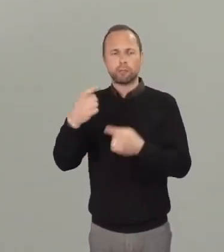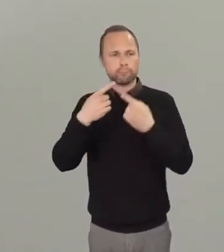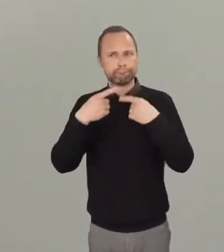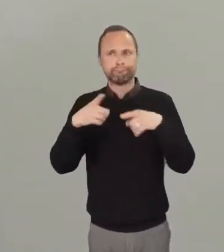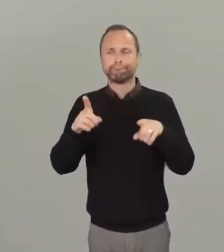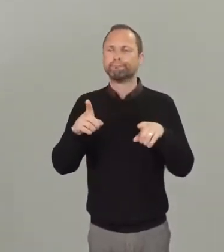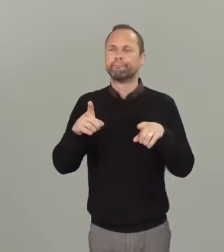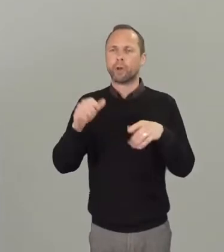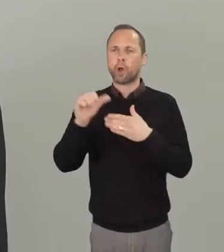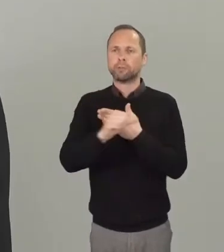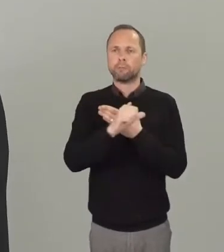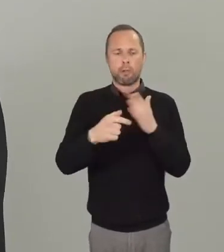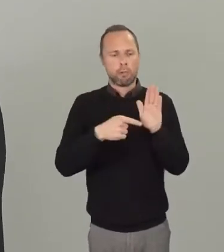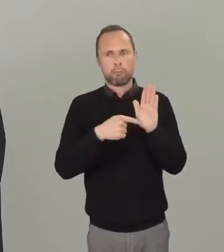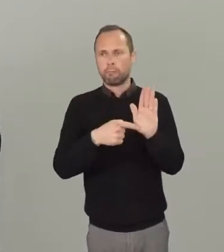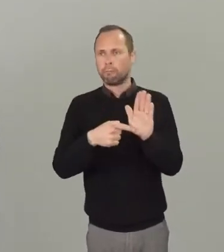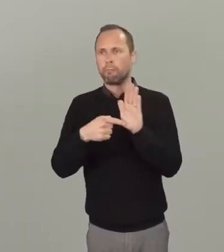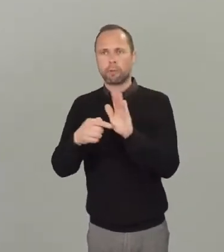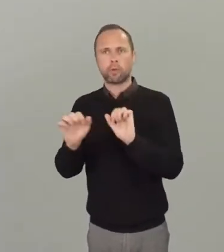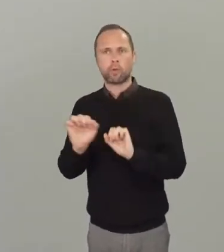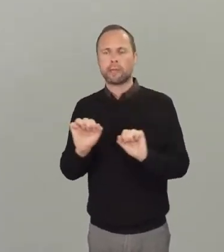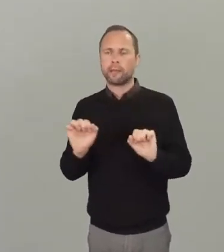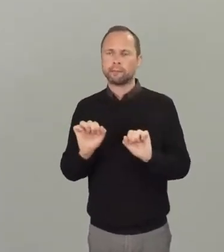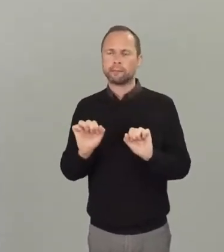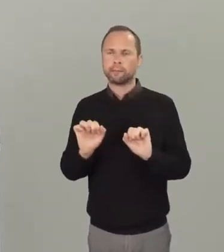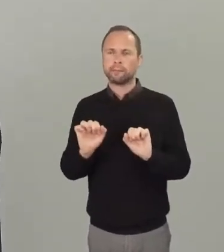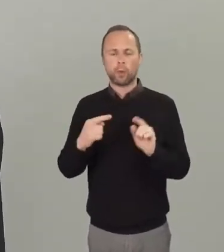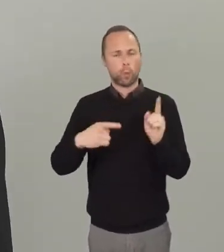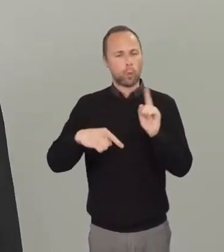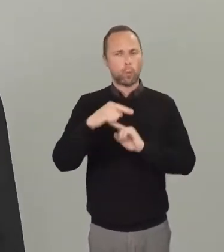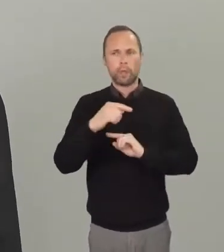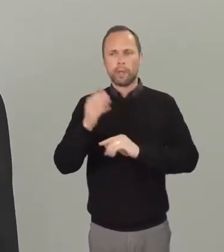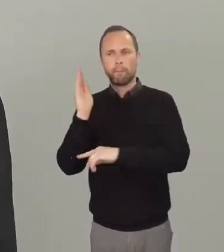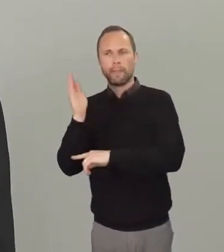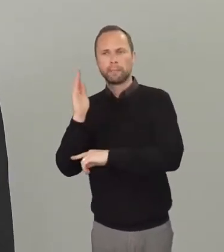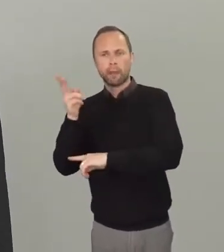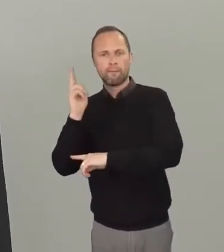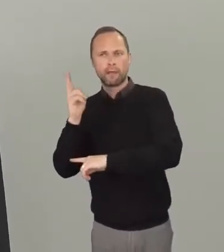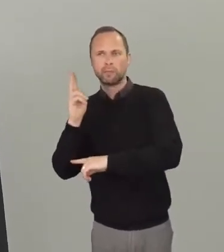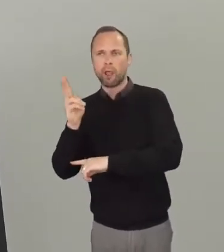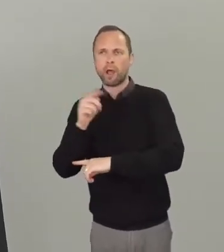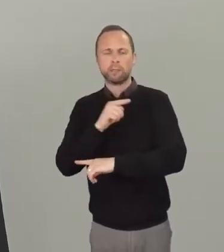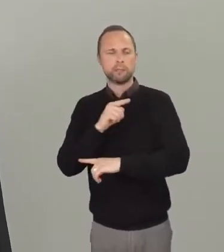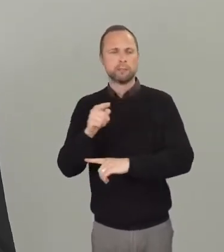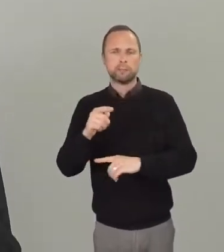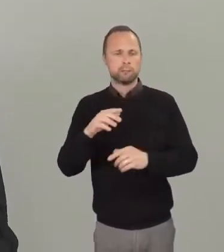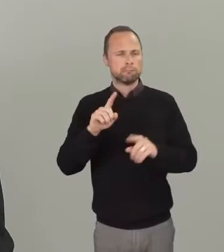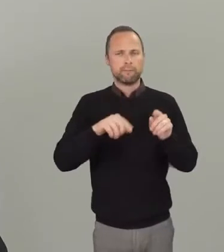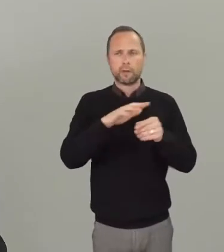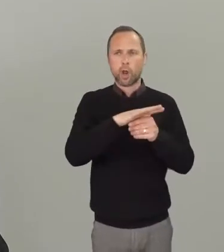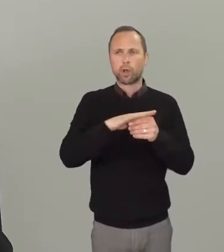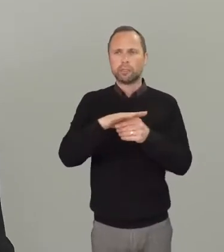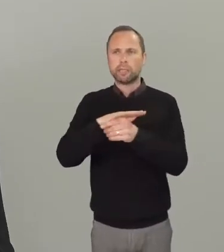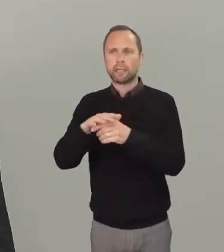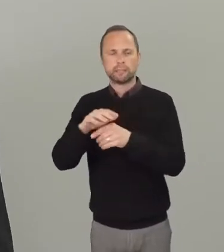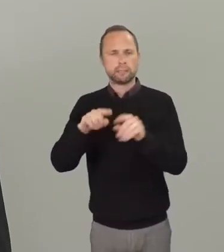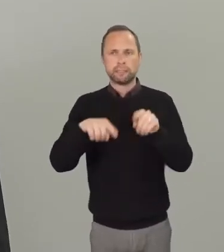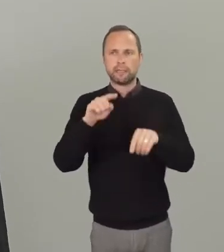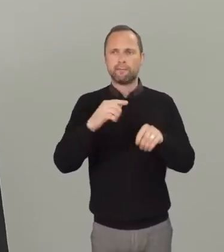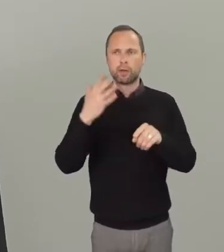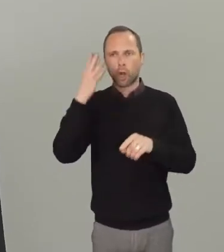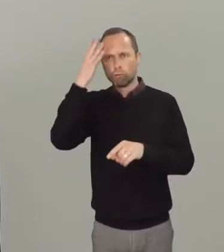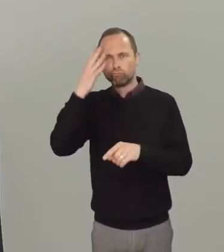gospel. We minister in a context where 2/3 of those who are